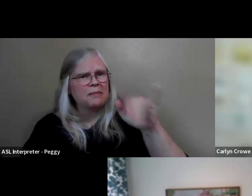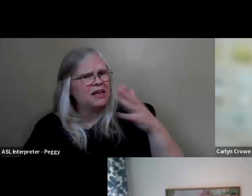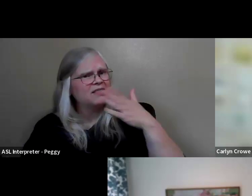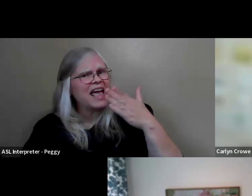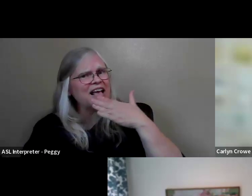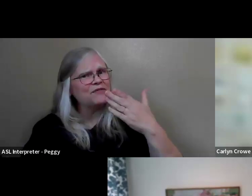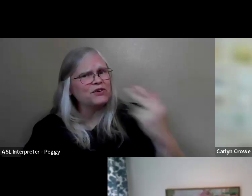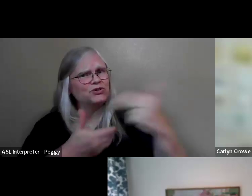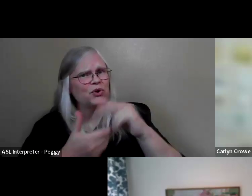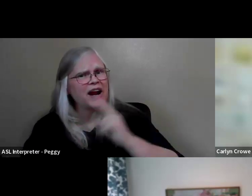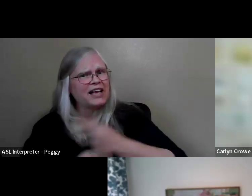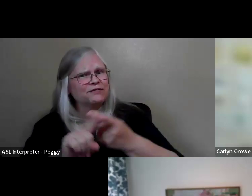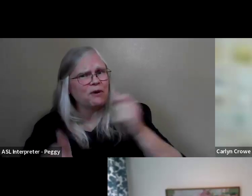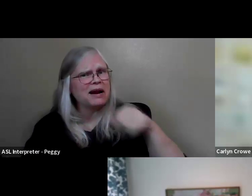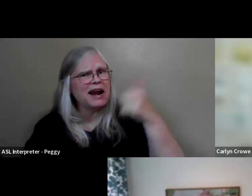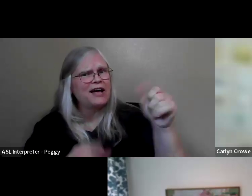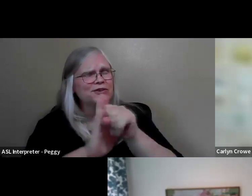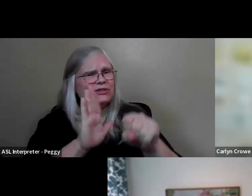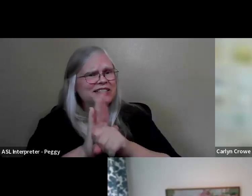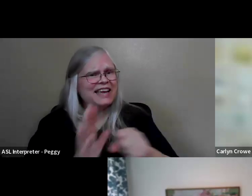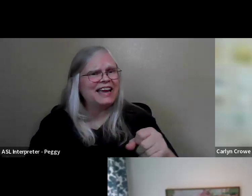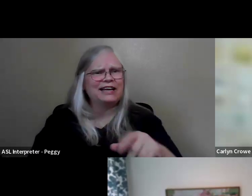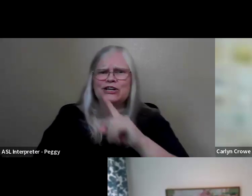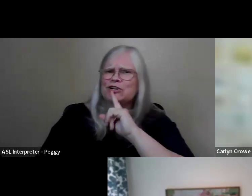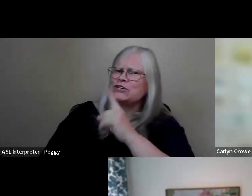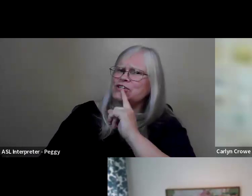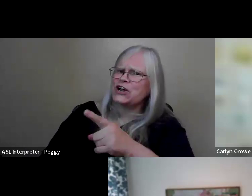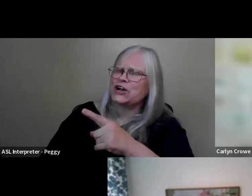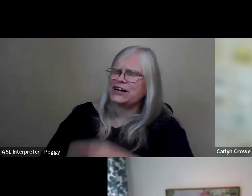state. Sure, absolutely.